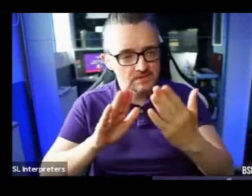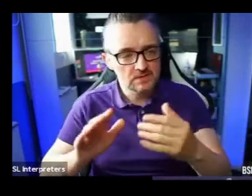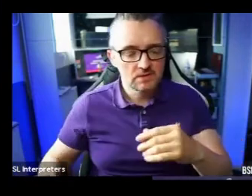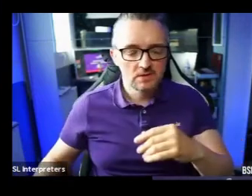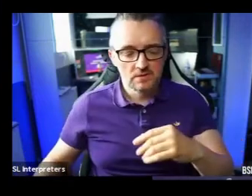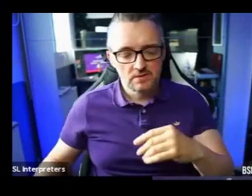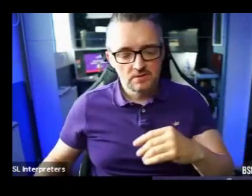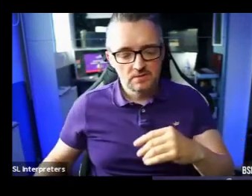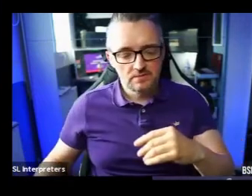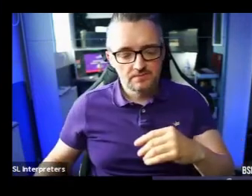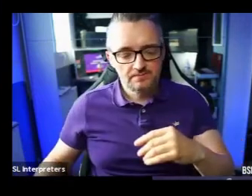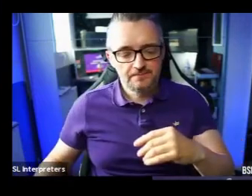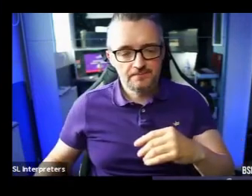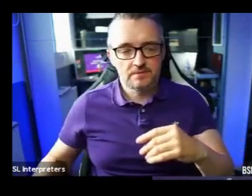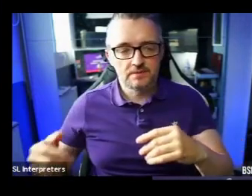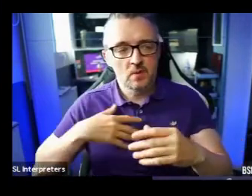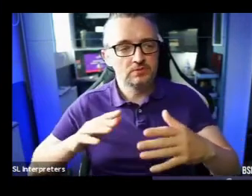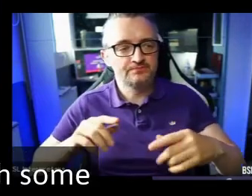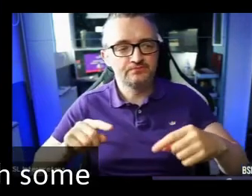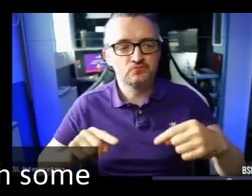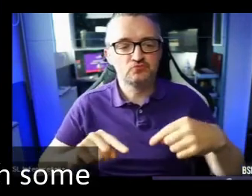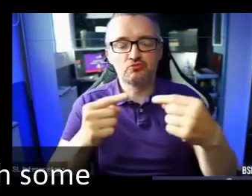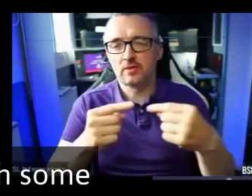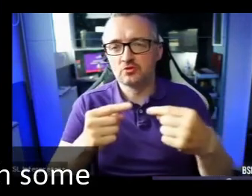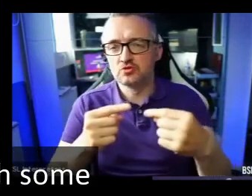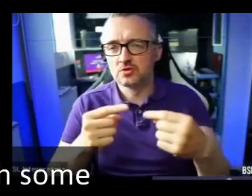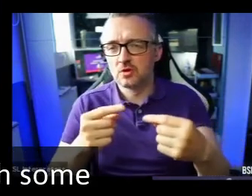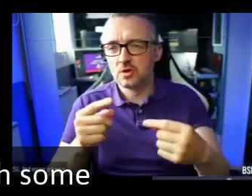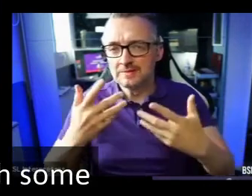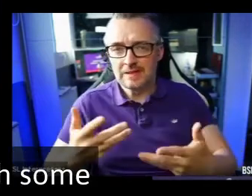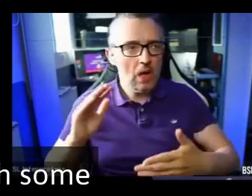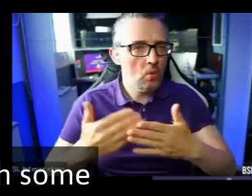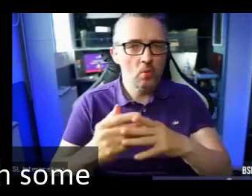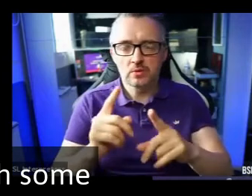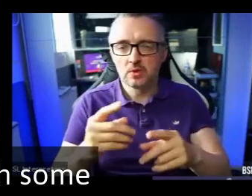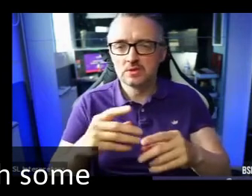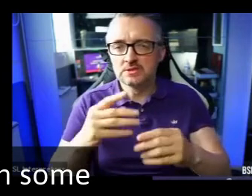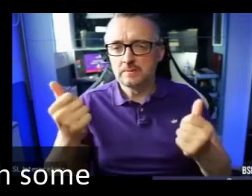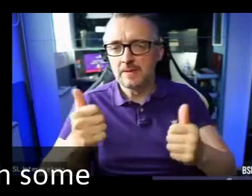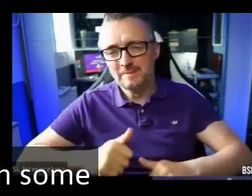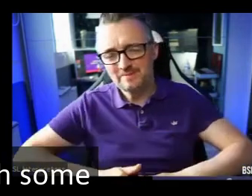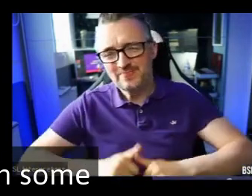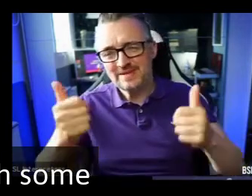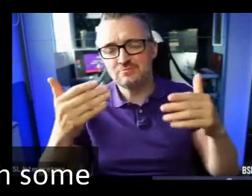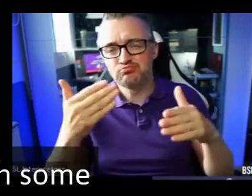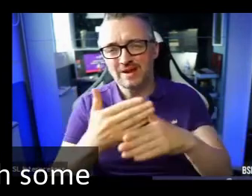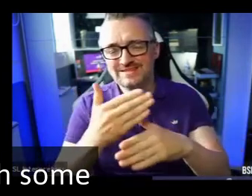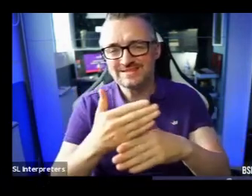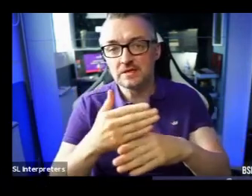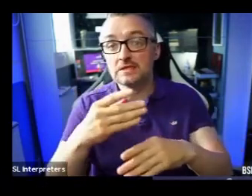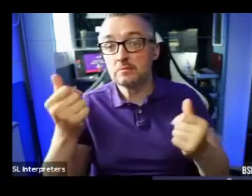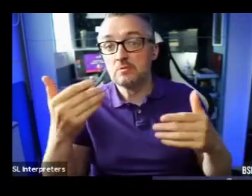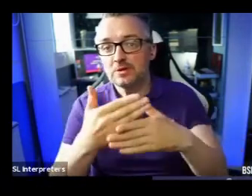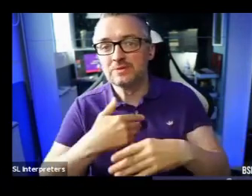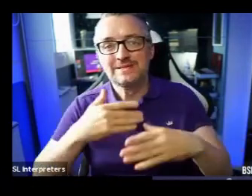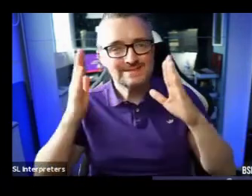we've come through. And then I do want to challenge just where we are and think through some of the the outstanding areas of practice that we've got